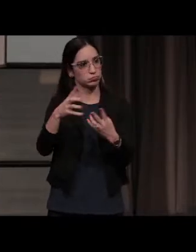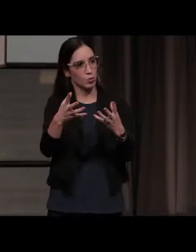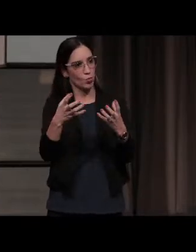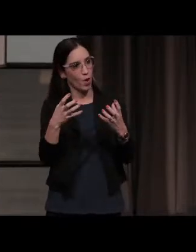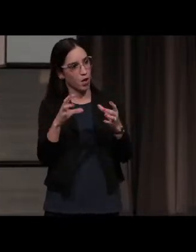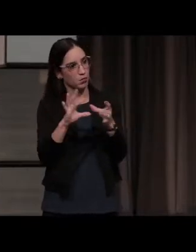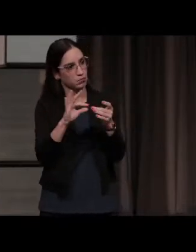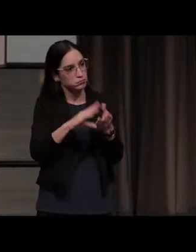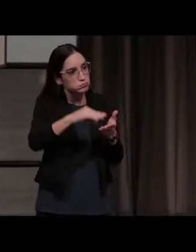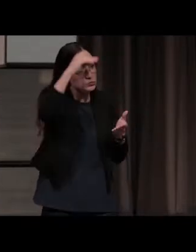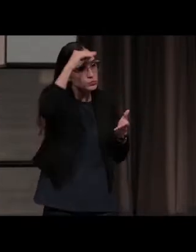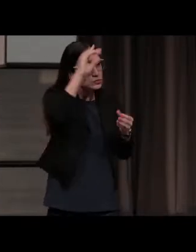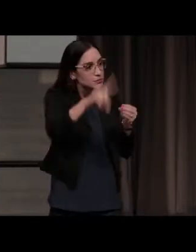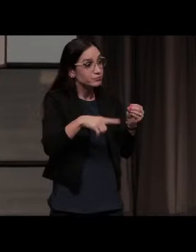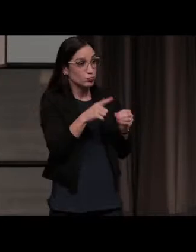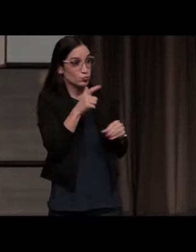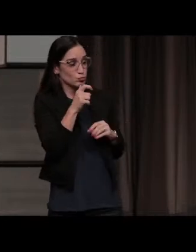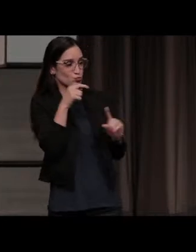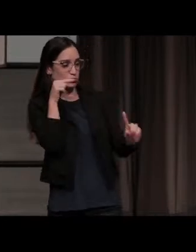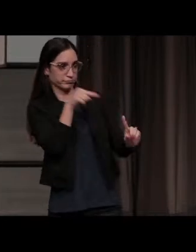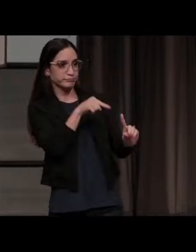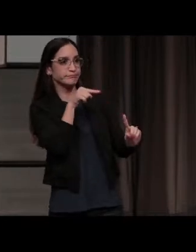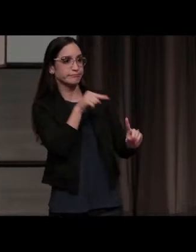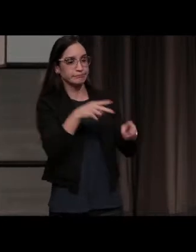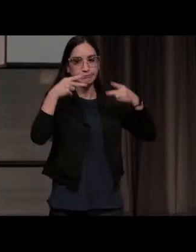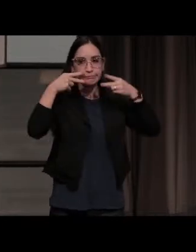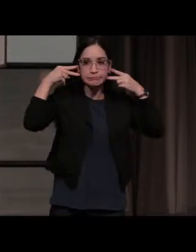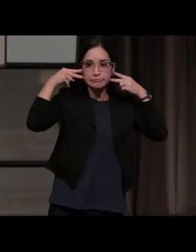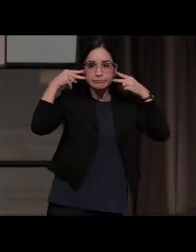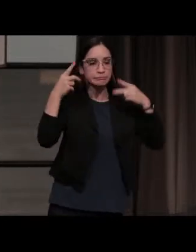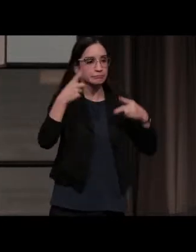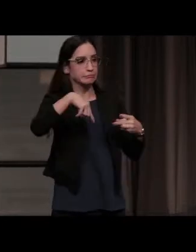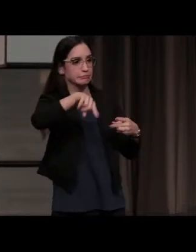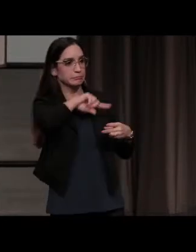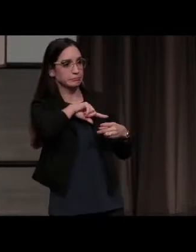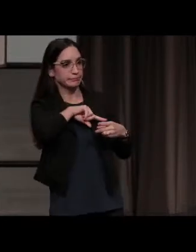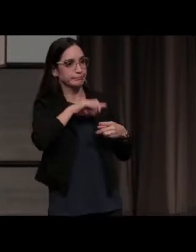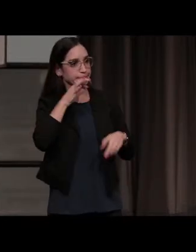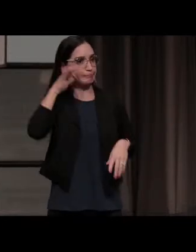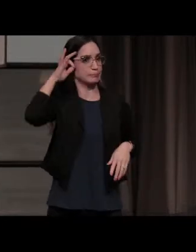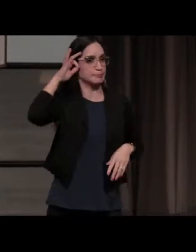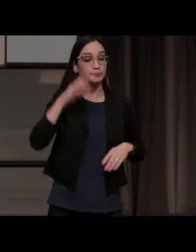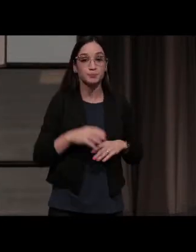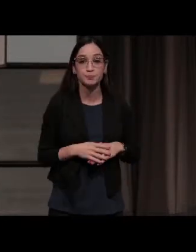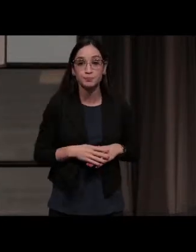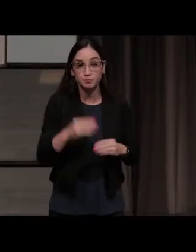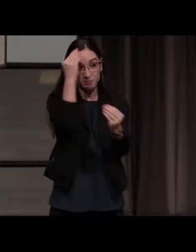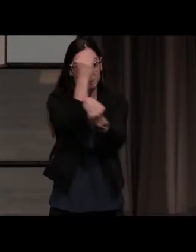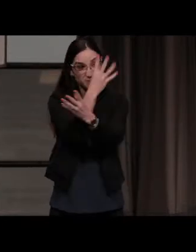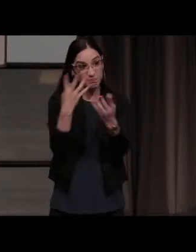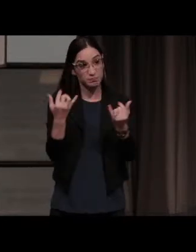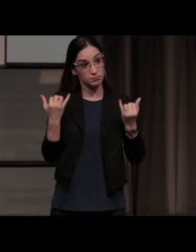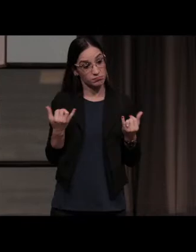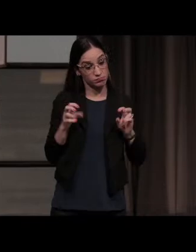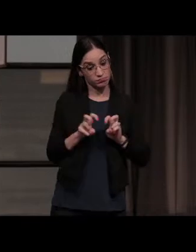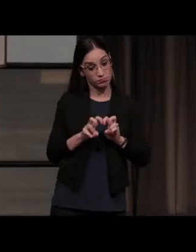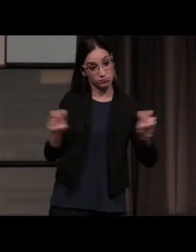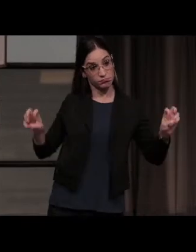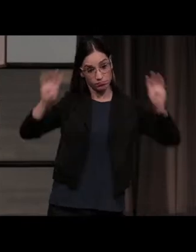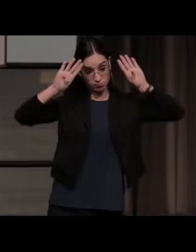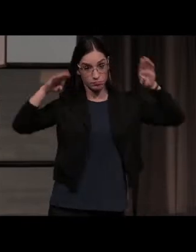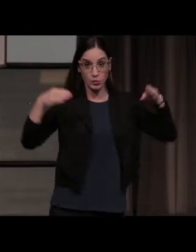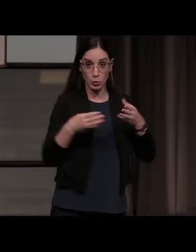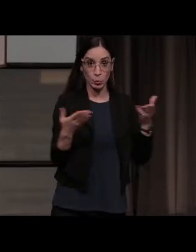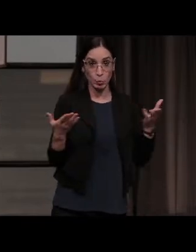indigenous neighbors and support their environmental and conservation priorities. Today's panel discussion focuses on